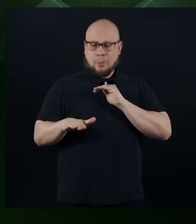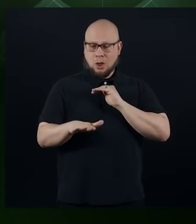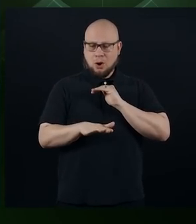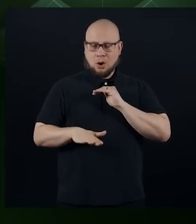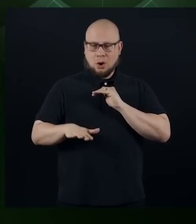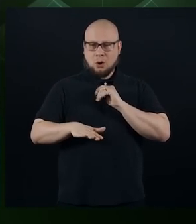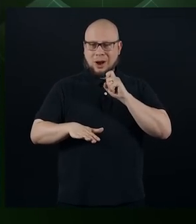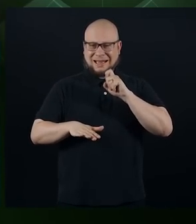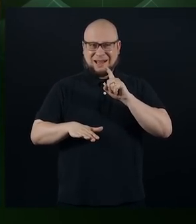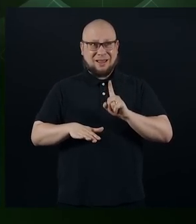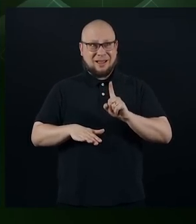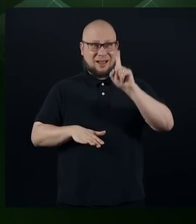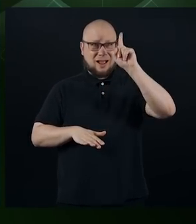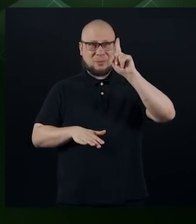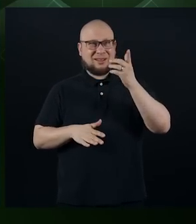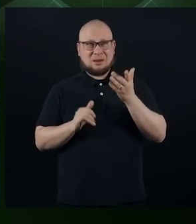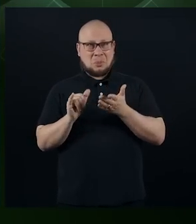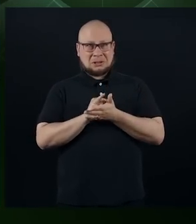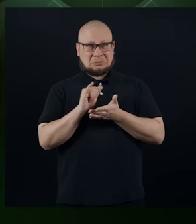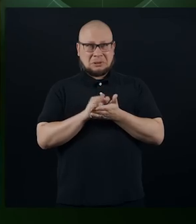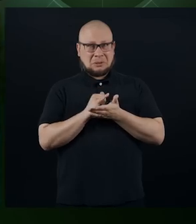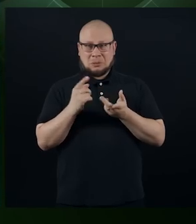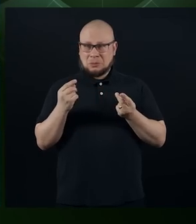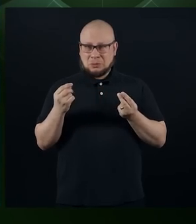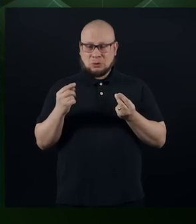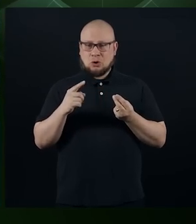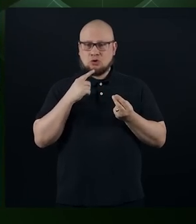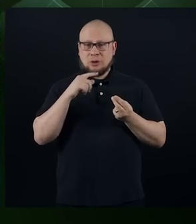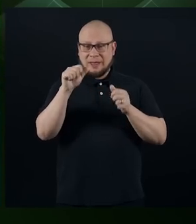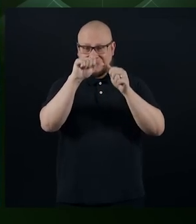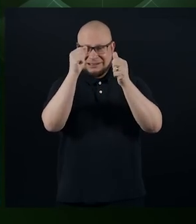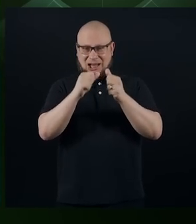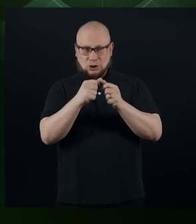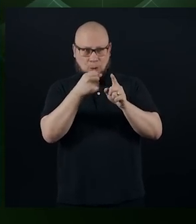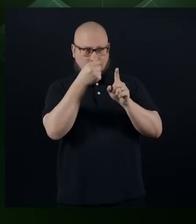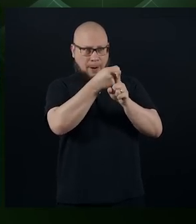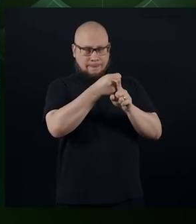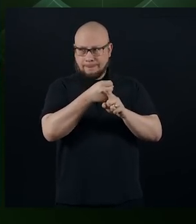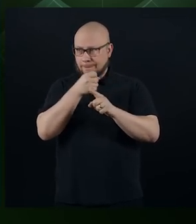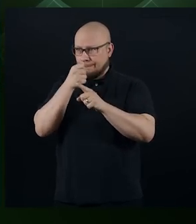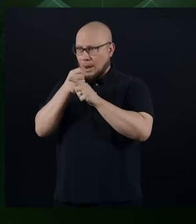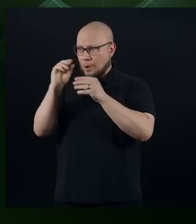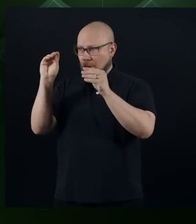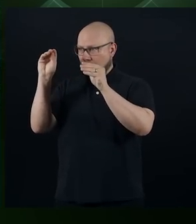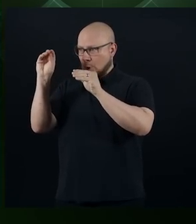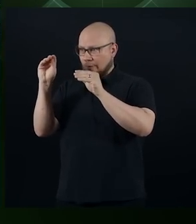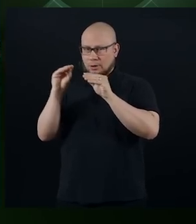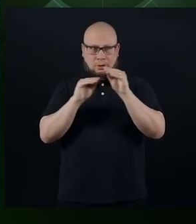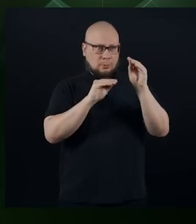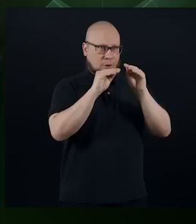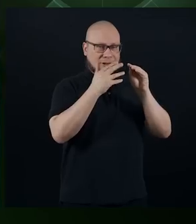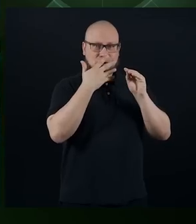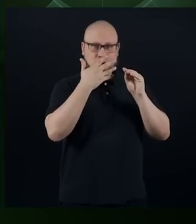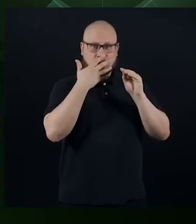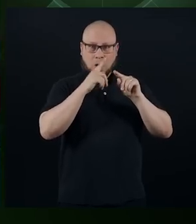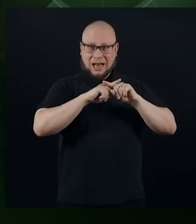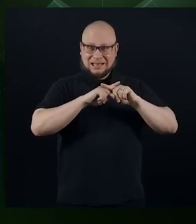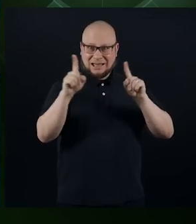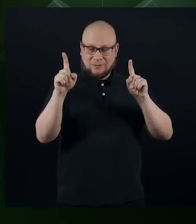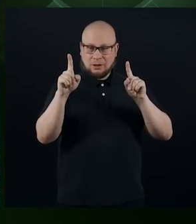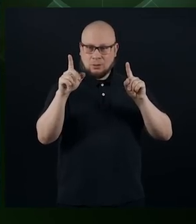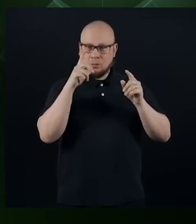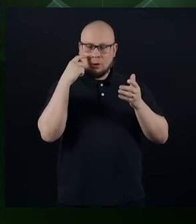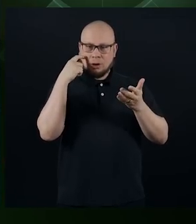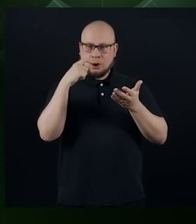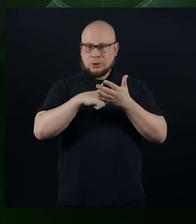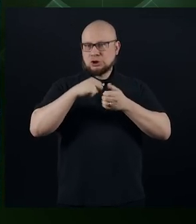you may be able to play a rising note of song that causes a giant stone face to open and water to cascade out into the